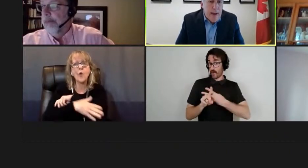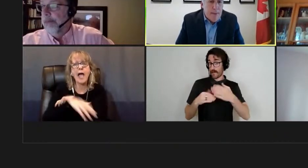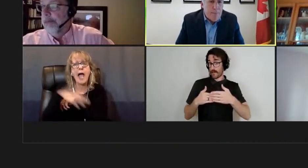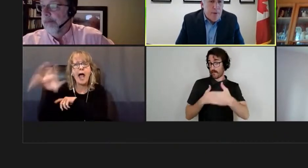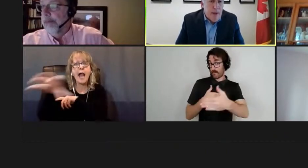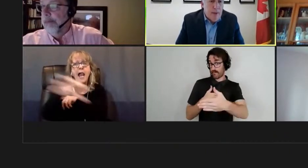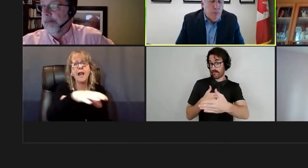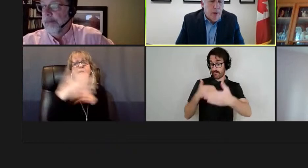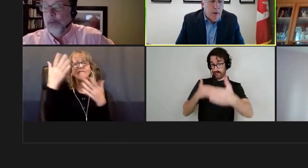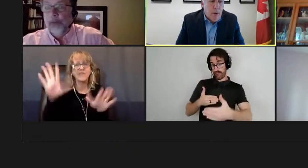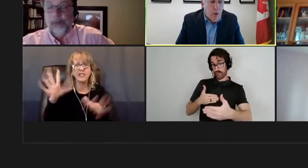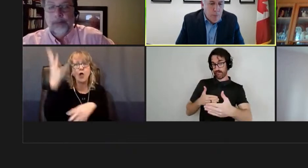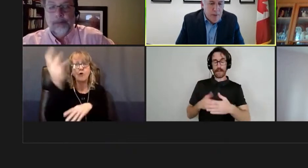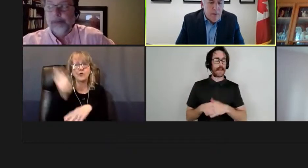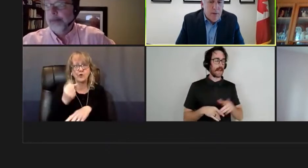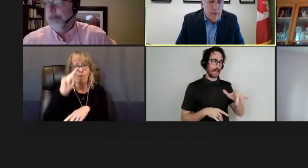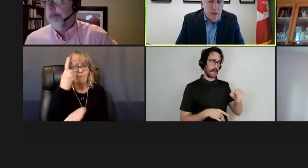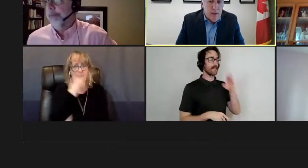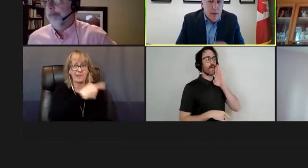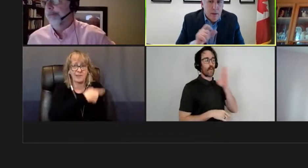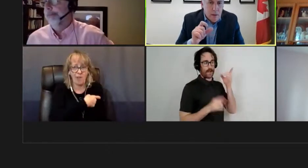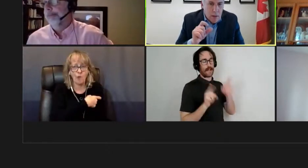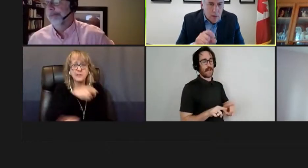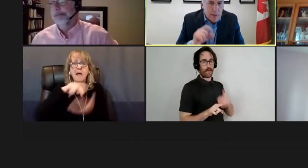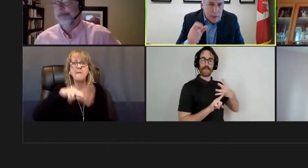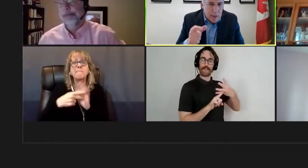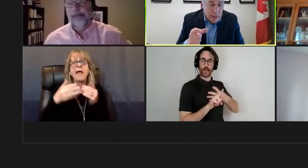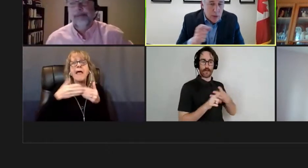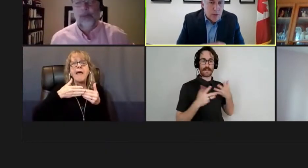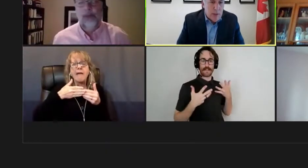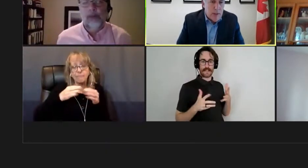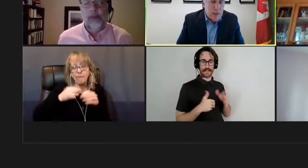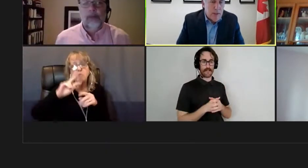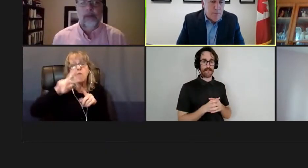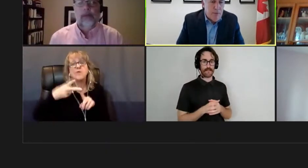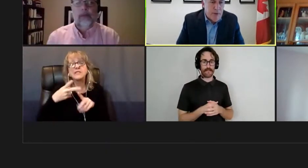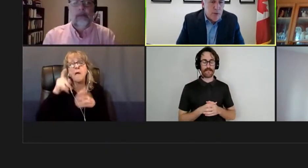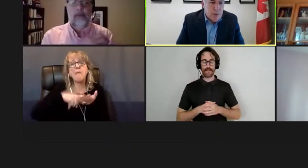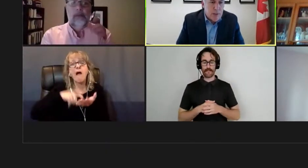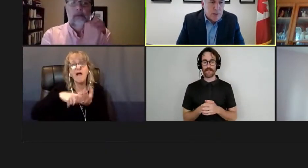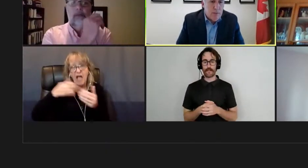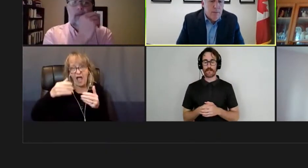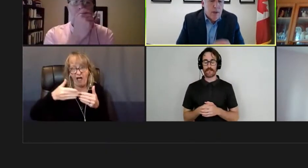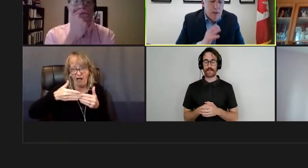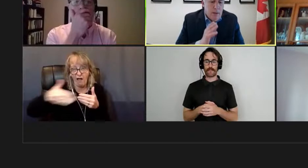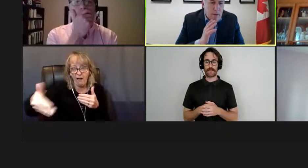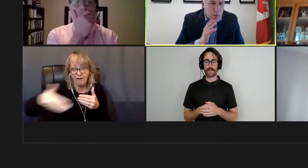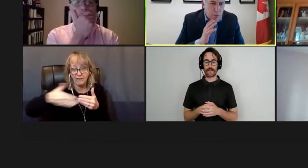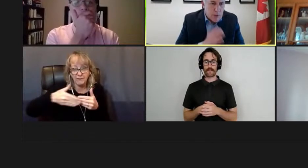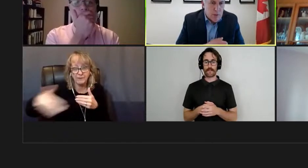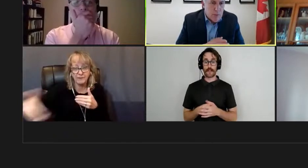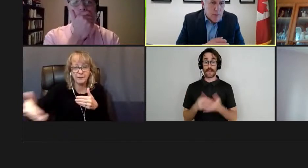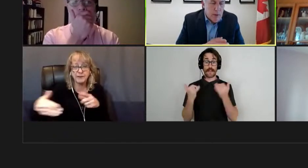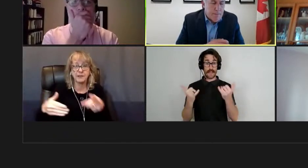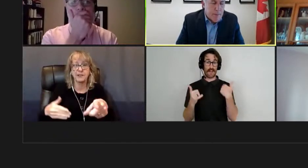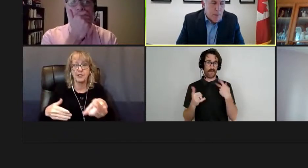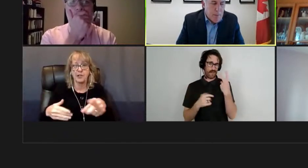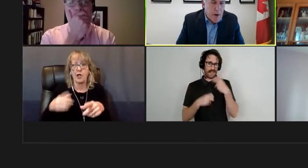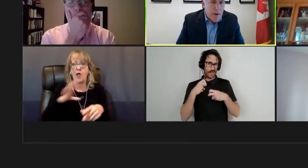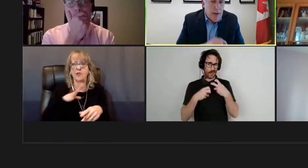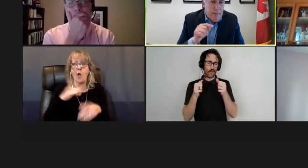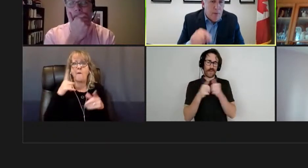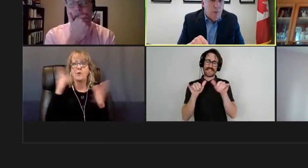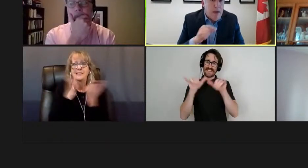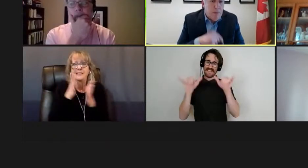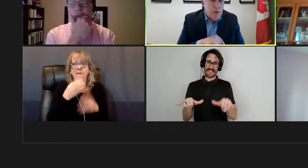will happen. And we are hoping that the current glitch that is in the provincial system, they will repair